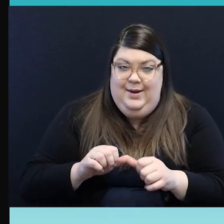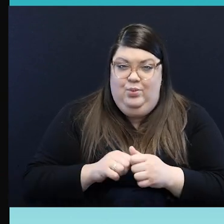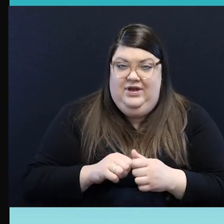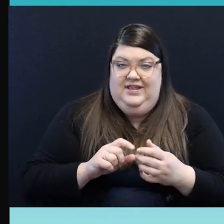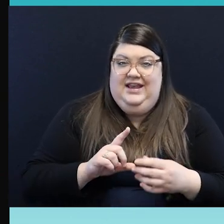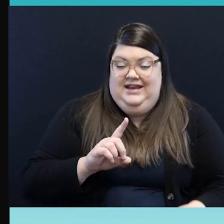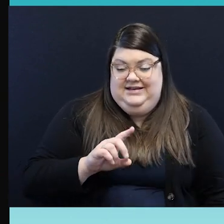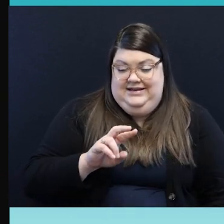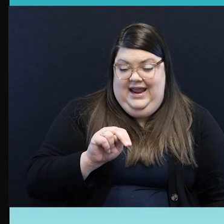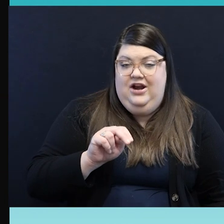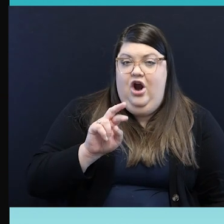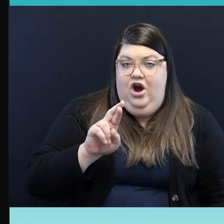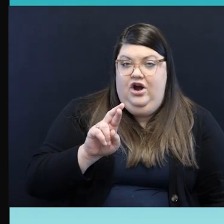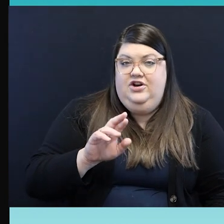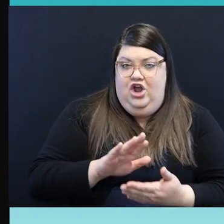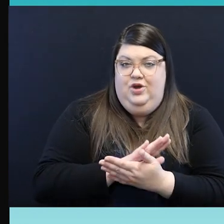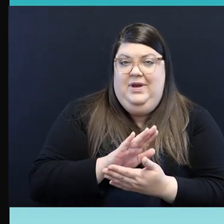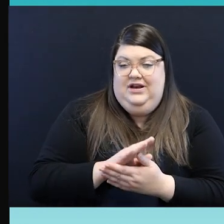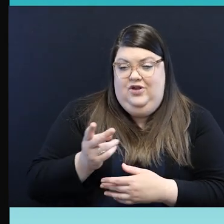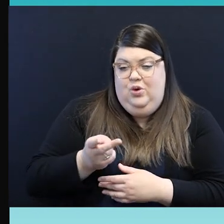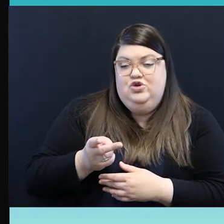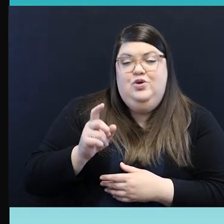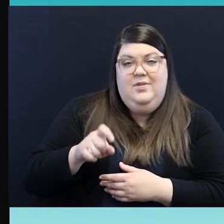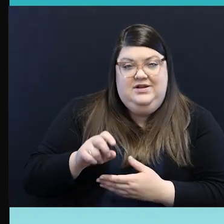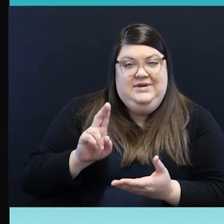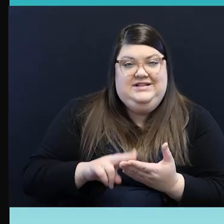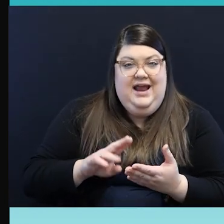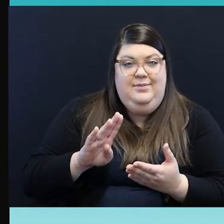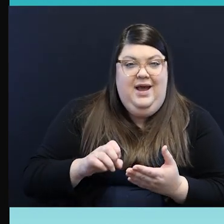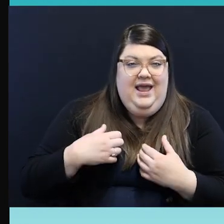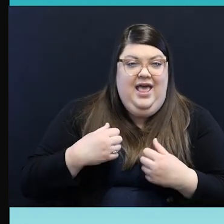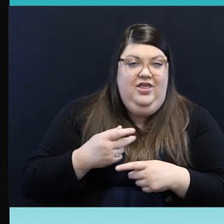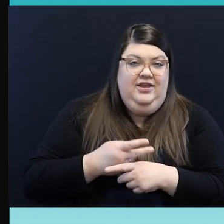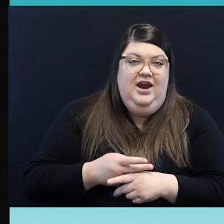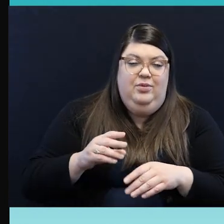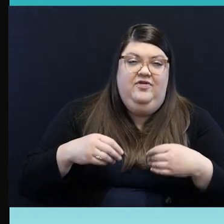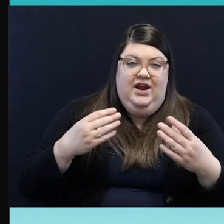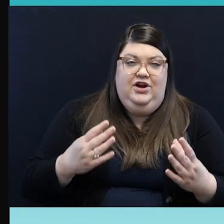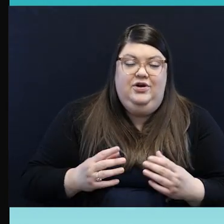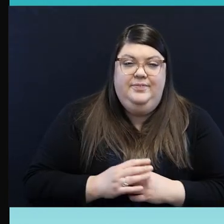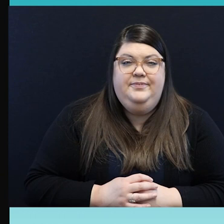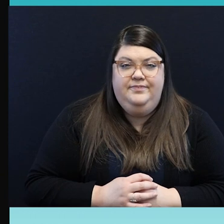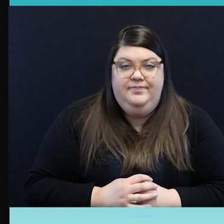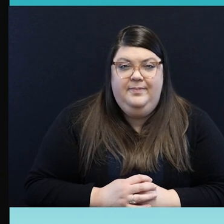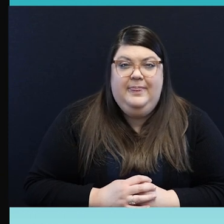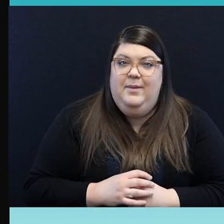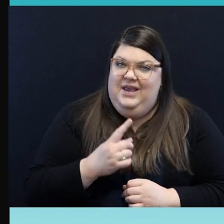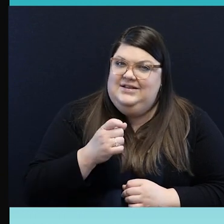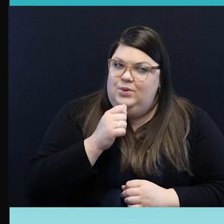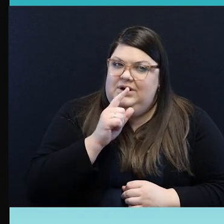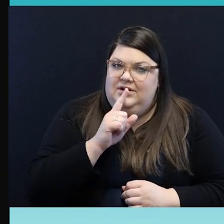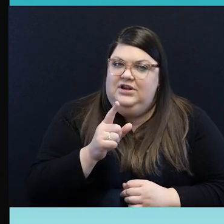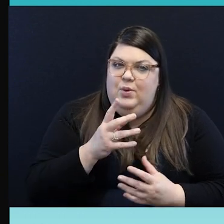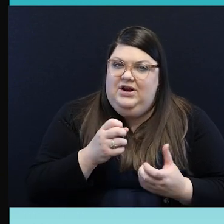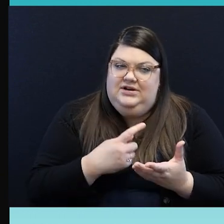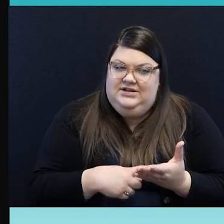document. So those two documents have a little different that they do have to be signed by a healthcare provider, because they're really going to want to